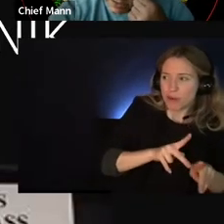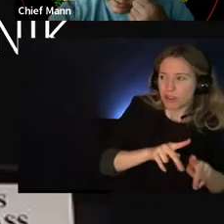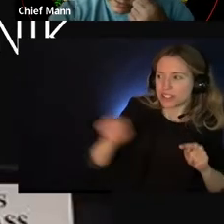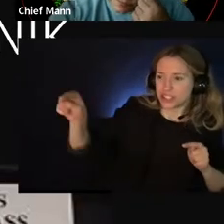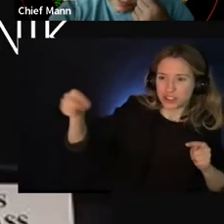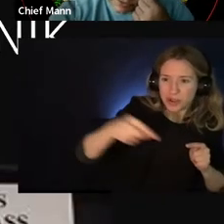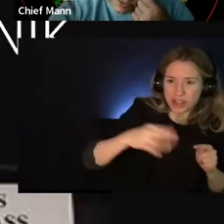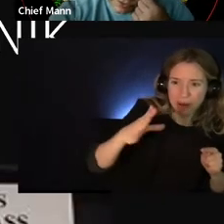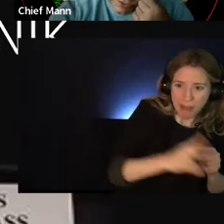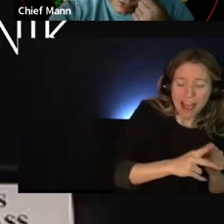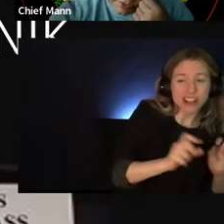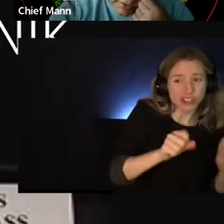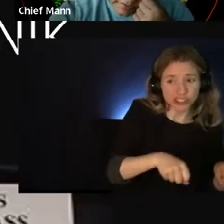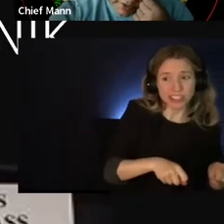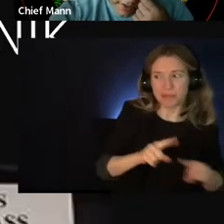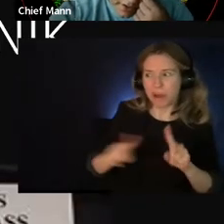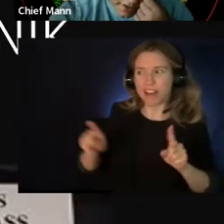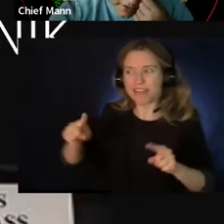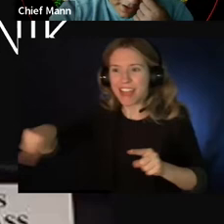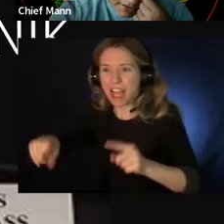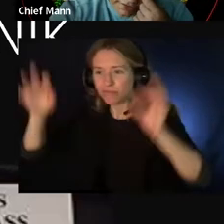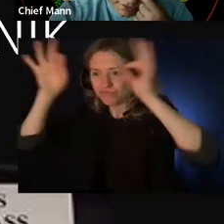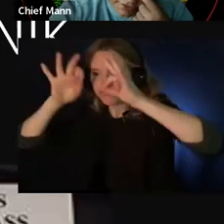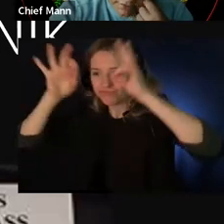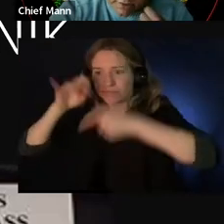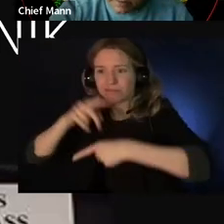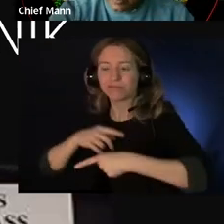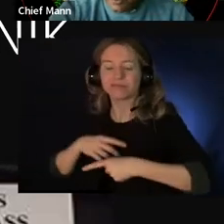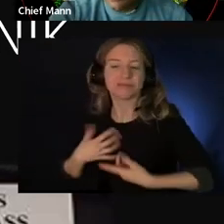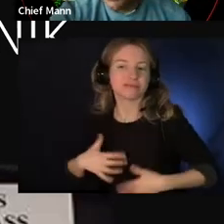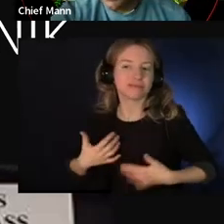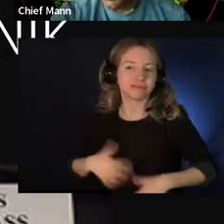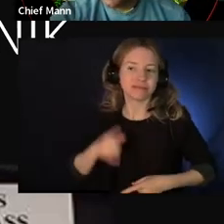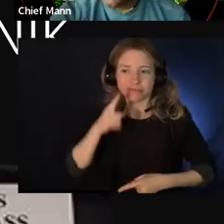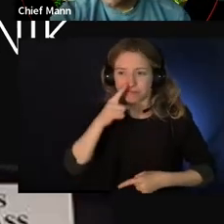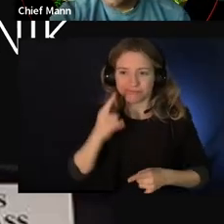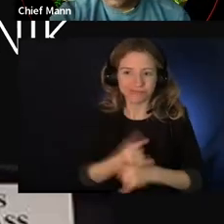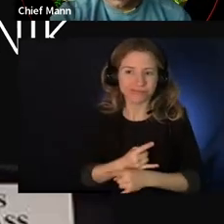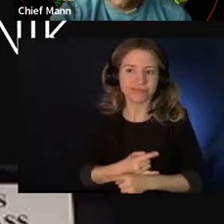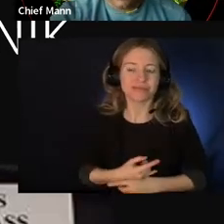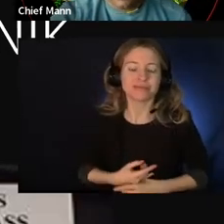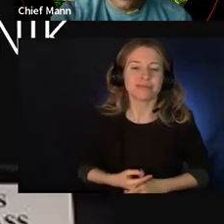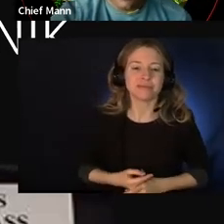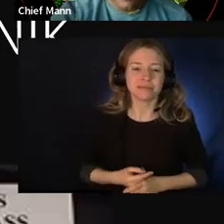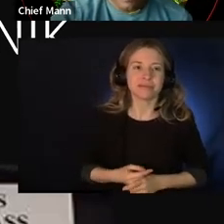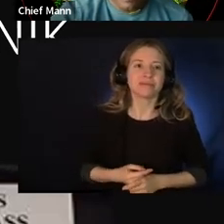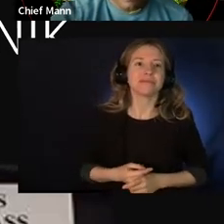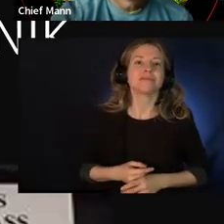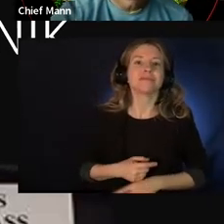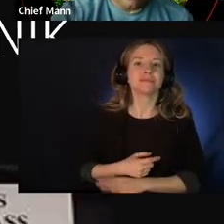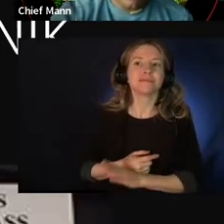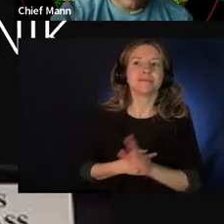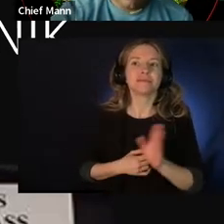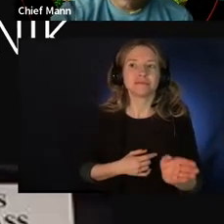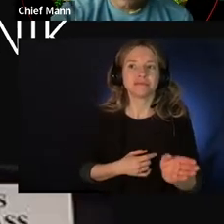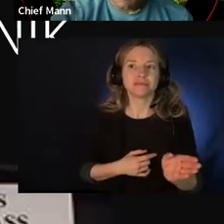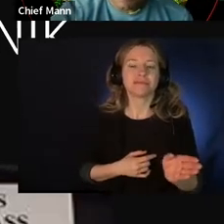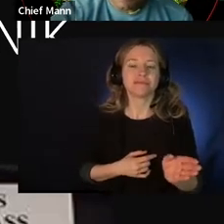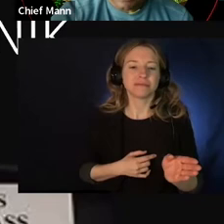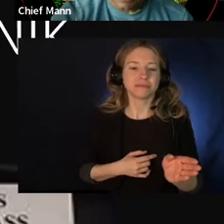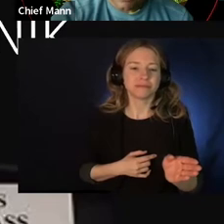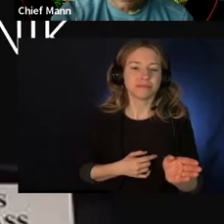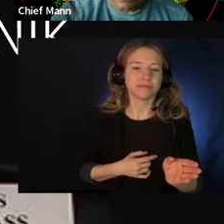Edward Lennick, he is a premier archaeologist in the Ramapo Mountains and has spent his lifetime